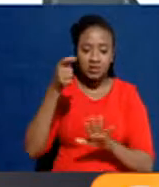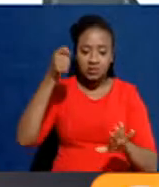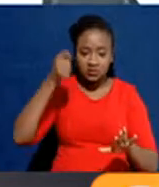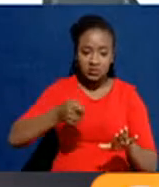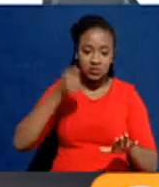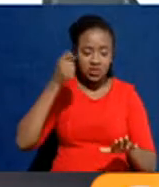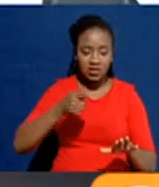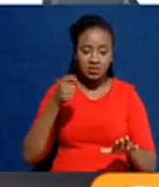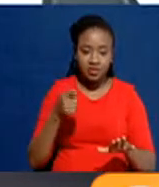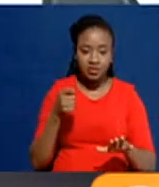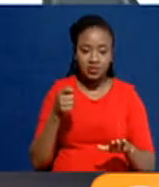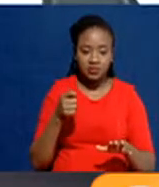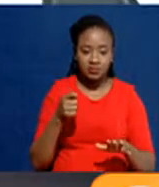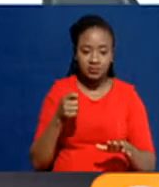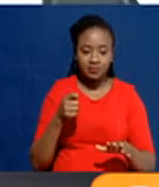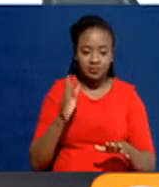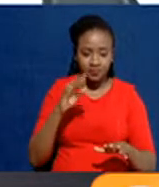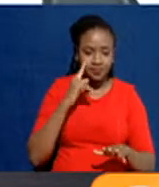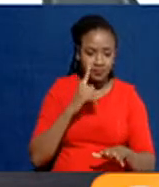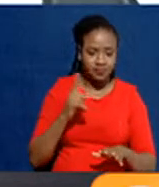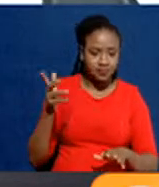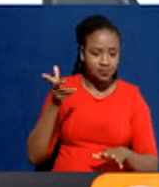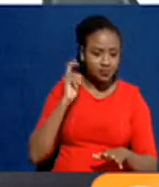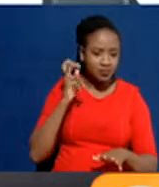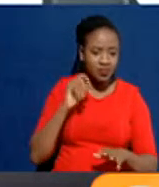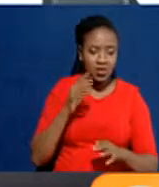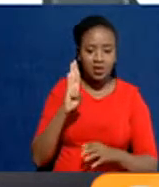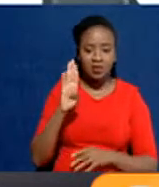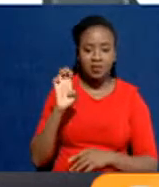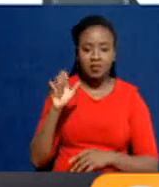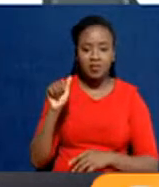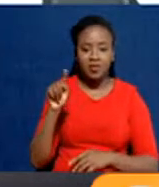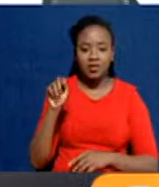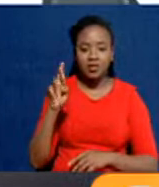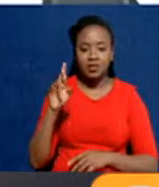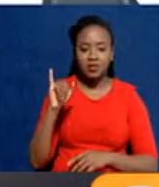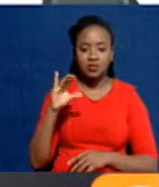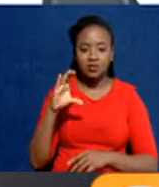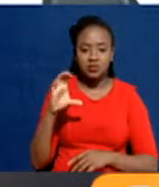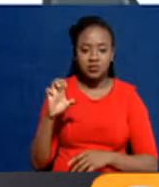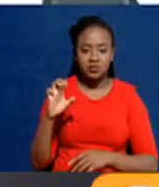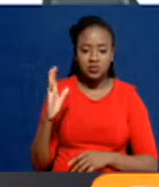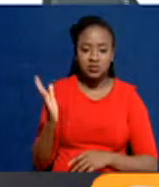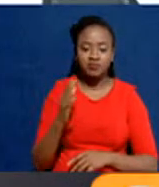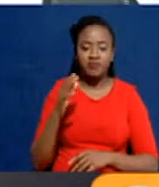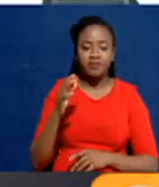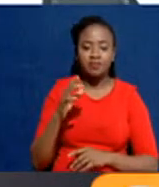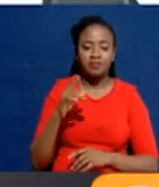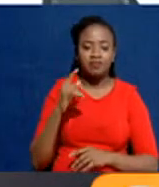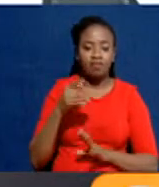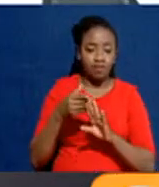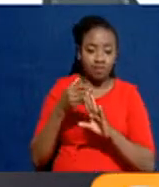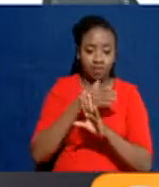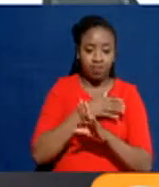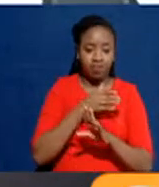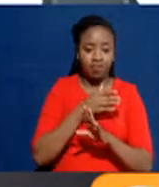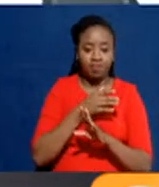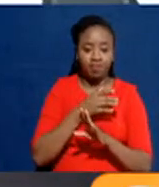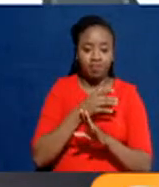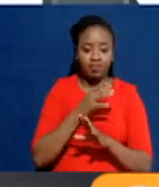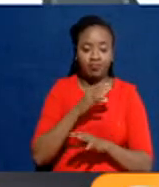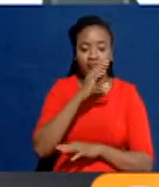out this week. I'd like us to listen to Beatrice Elachi, who is now an elected leader, but who was a